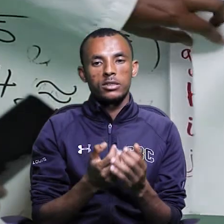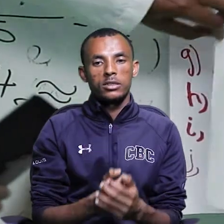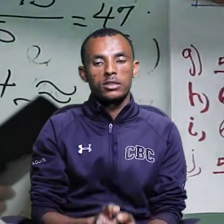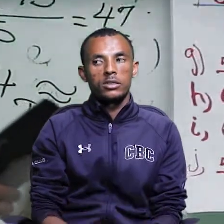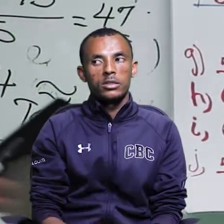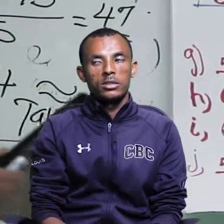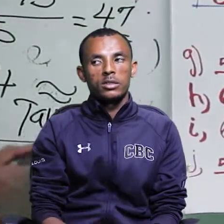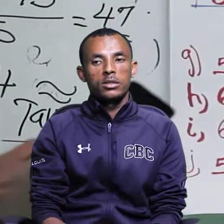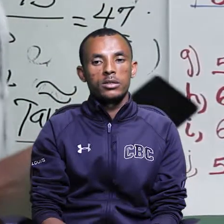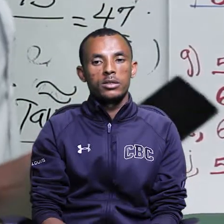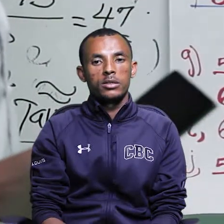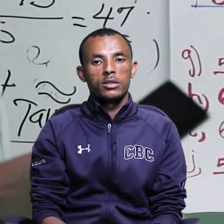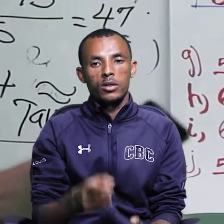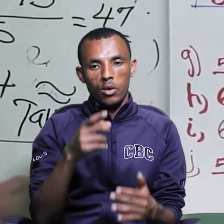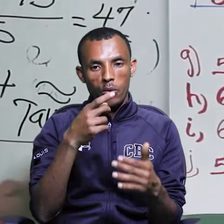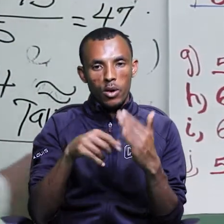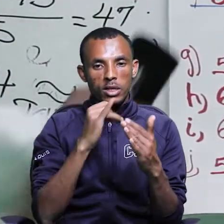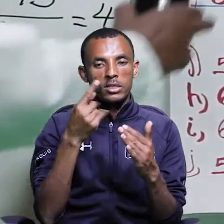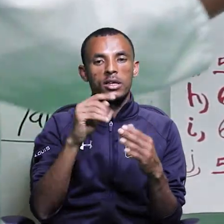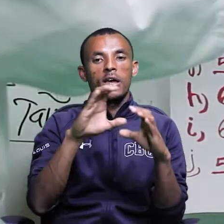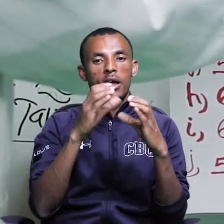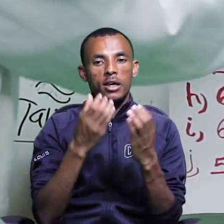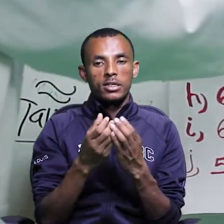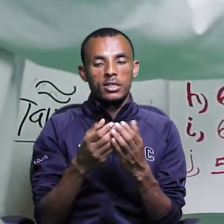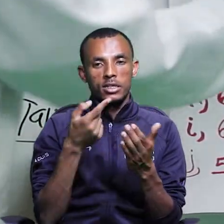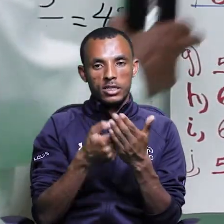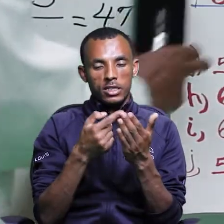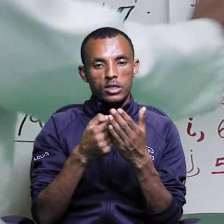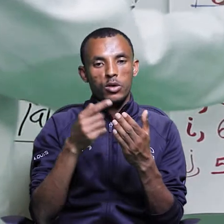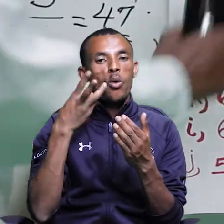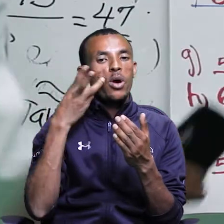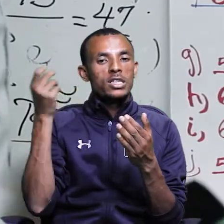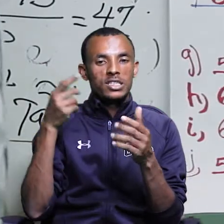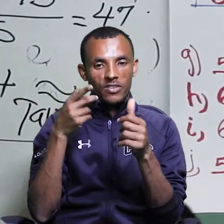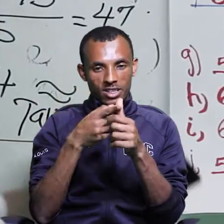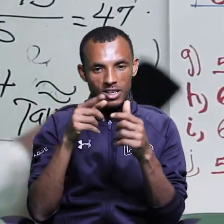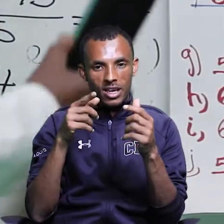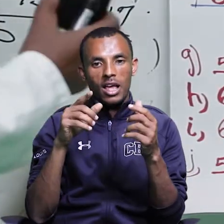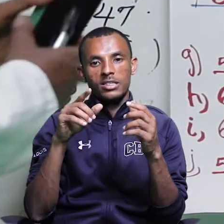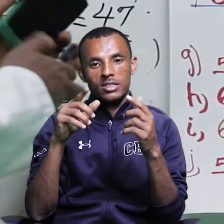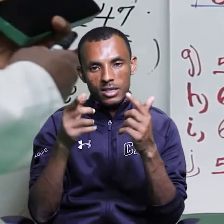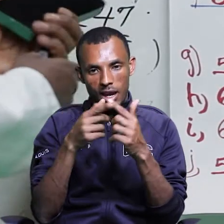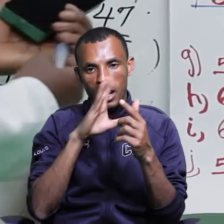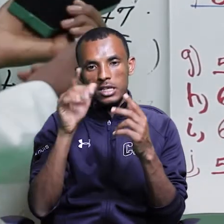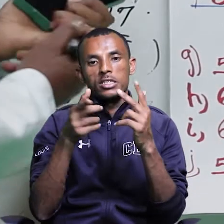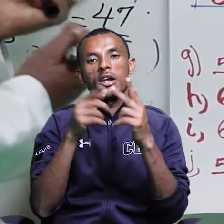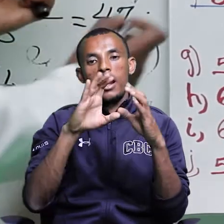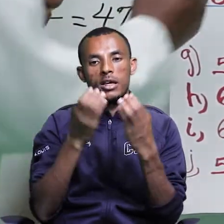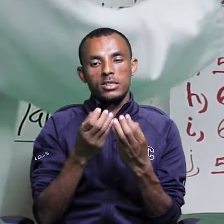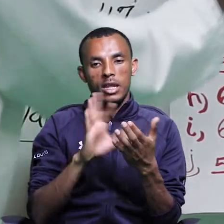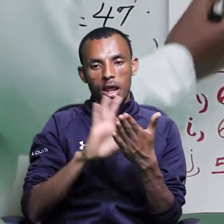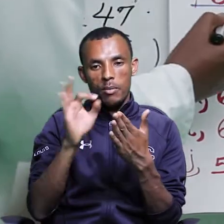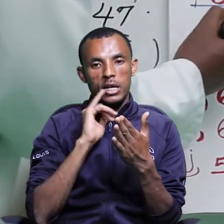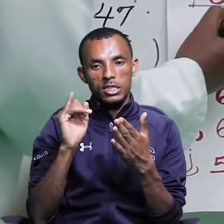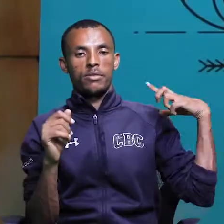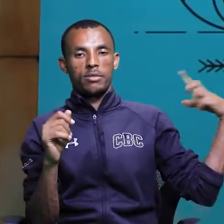second class. What is the class limit? This was the first class, second class, third class. Numbers to the left side,